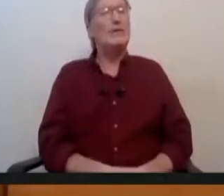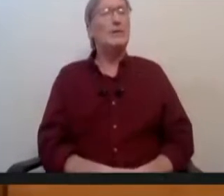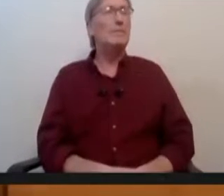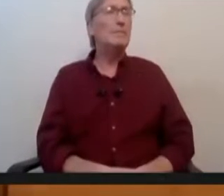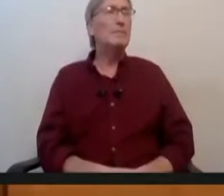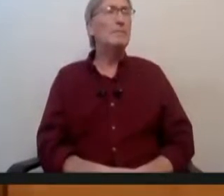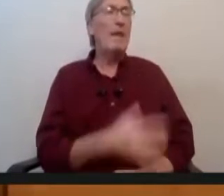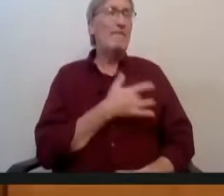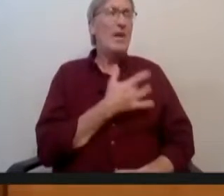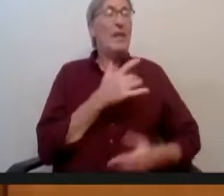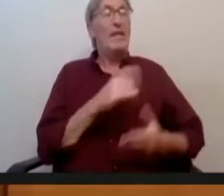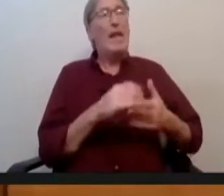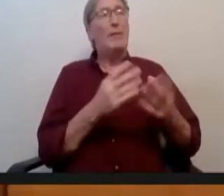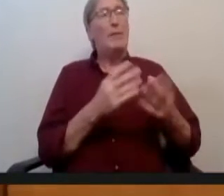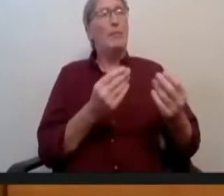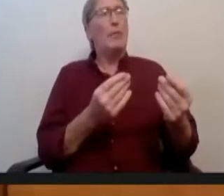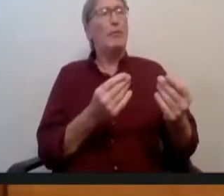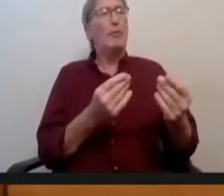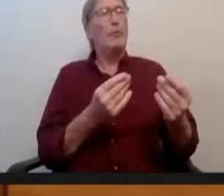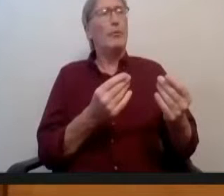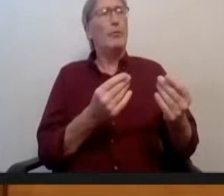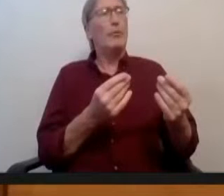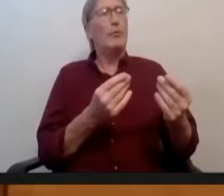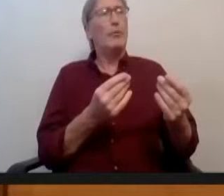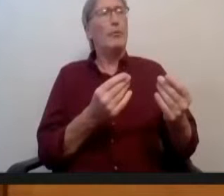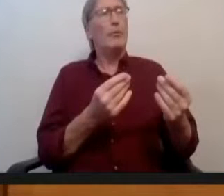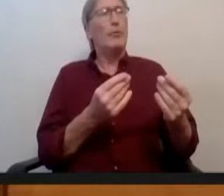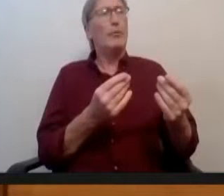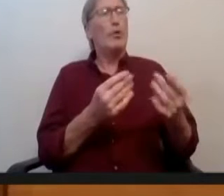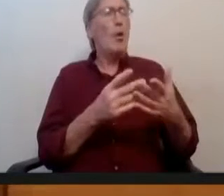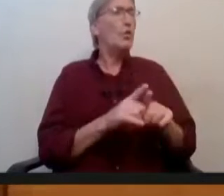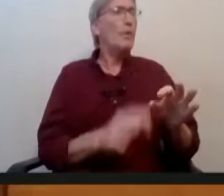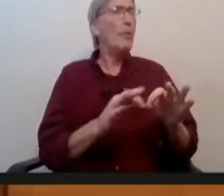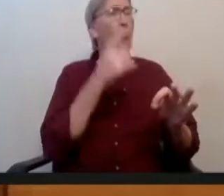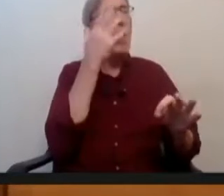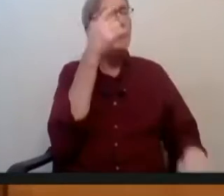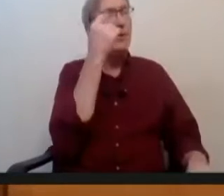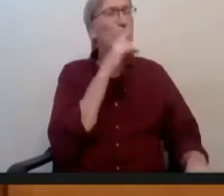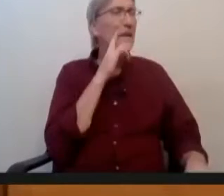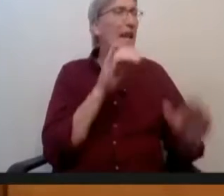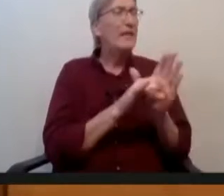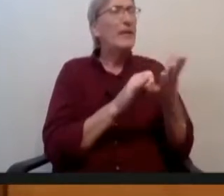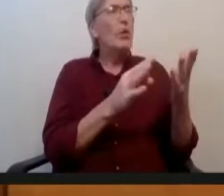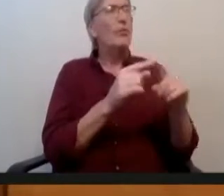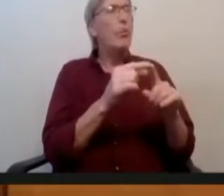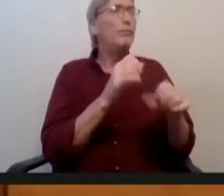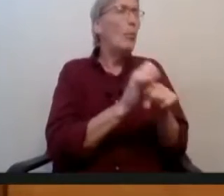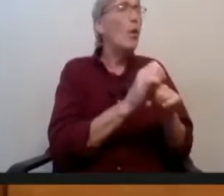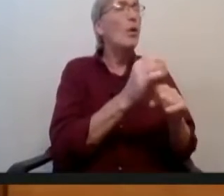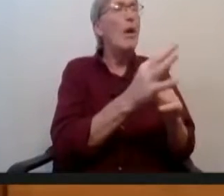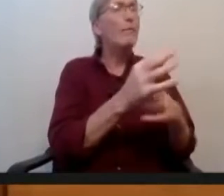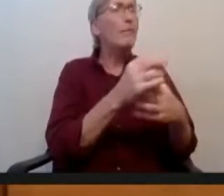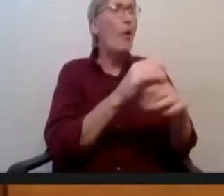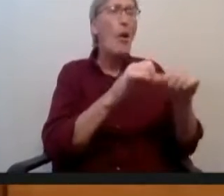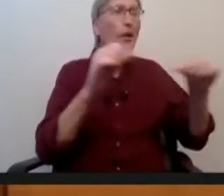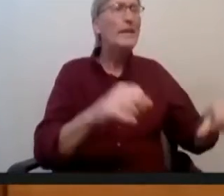this property was also significant as the identification is the work of an architect, designer,